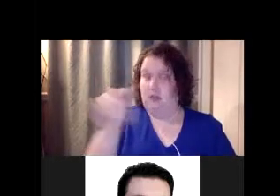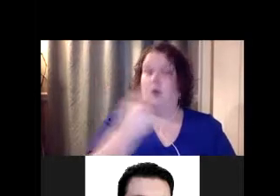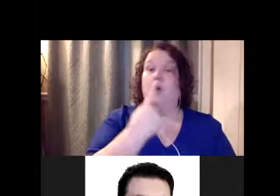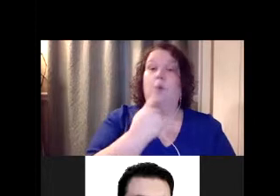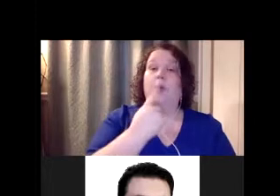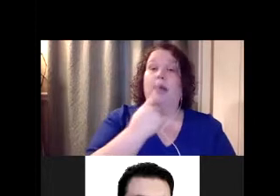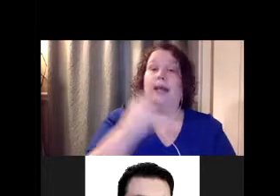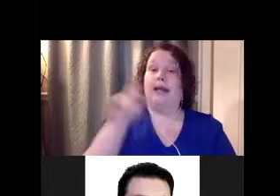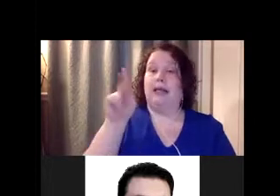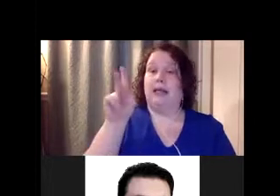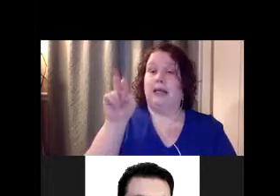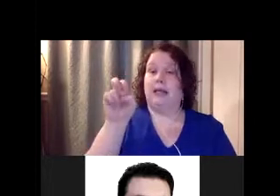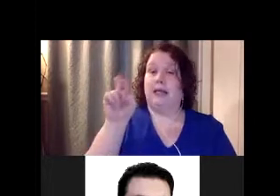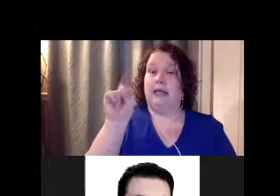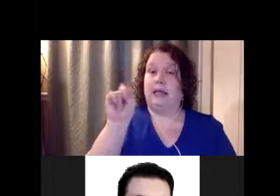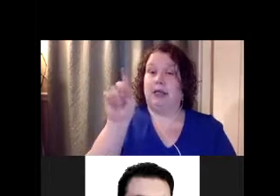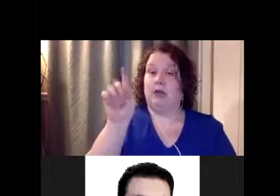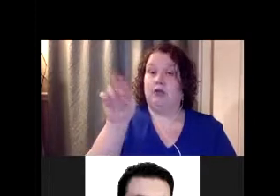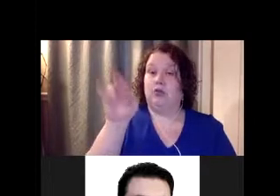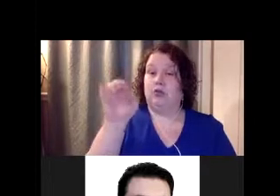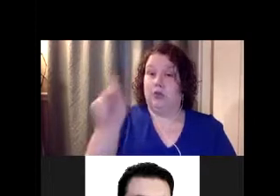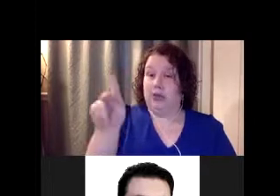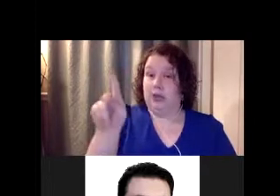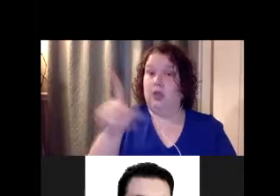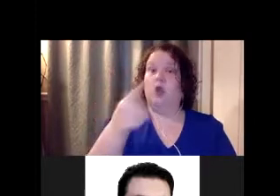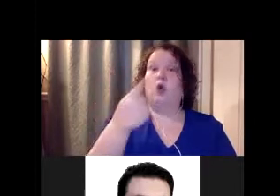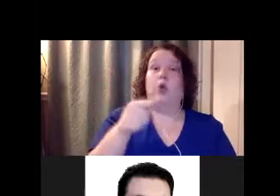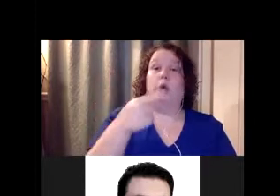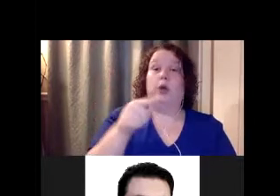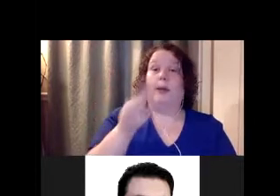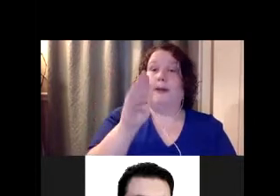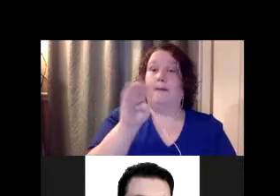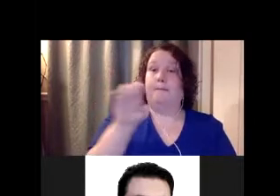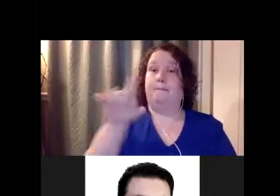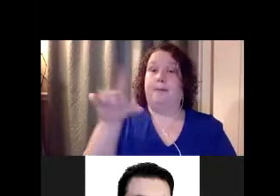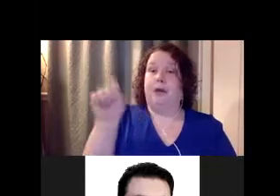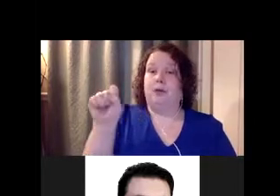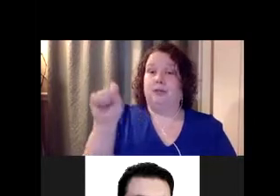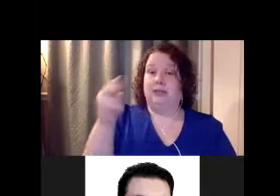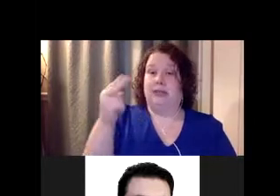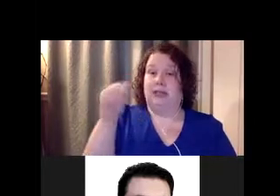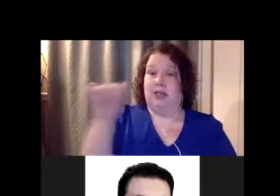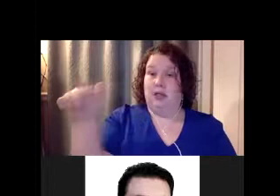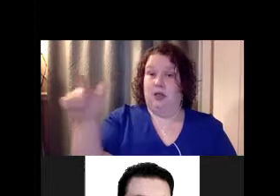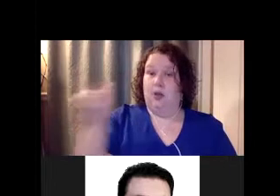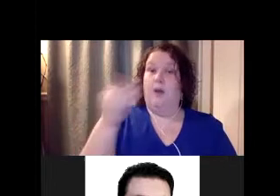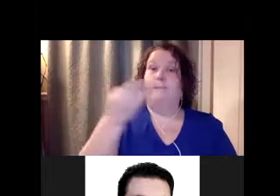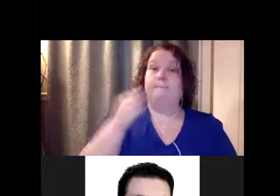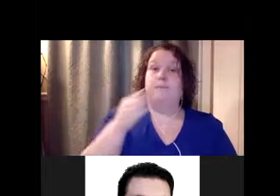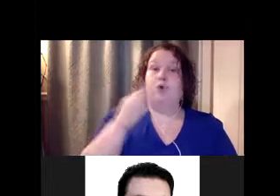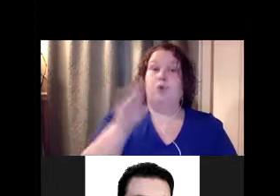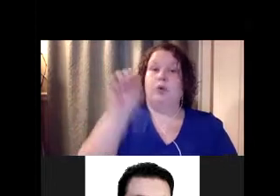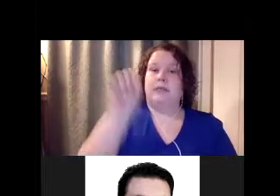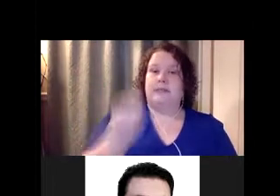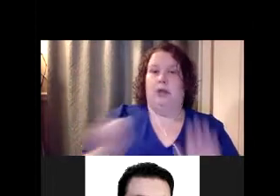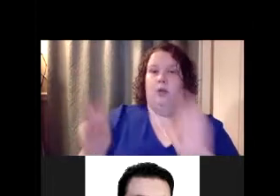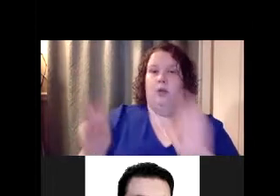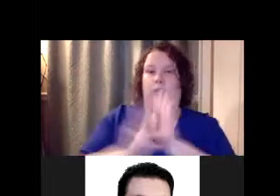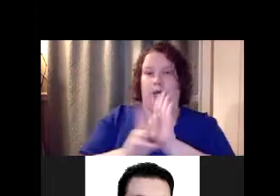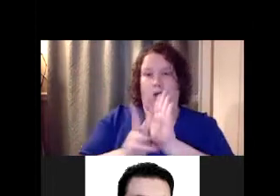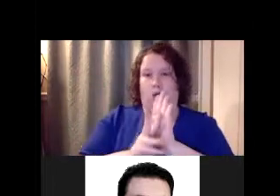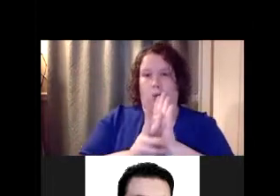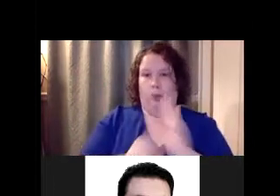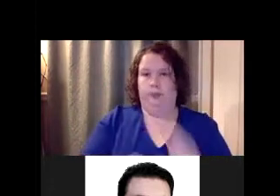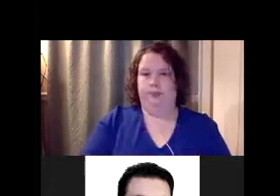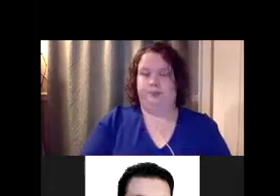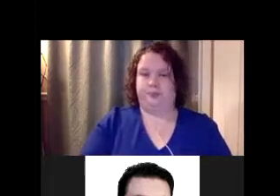Kendrick. The green dots are attending Bells Hill. The blue dots are attending South Waco. And so then I was asked to kind of provide a